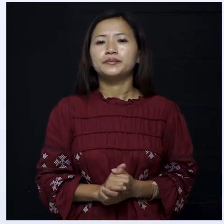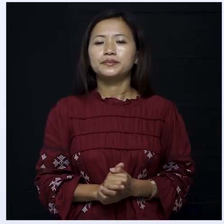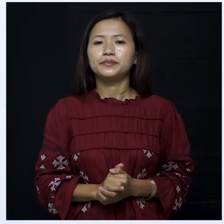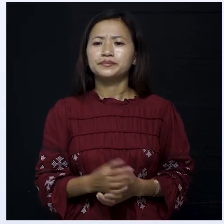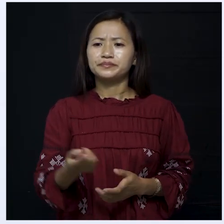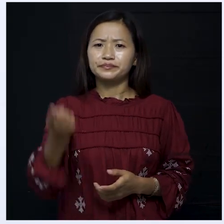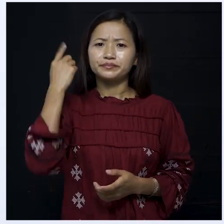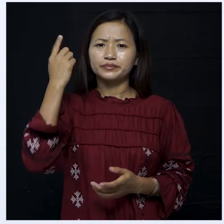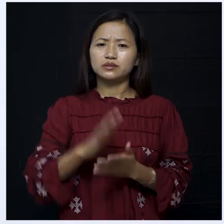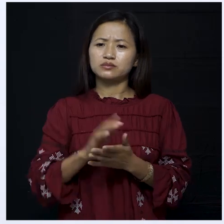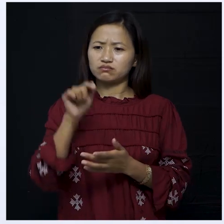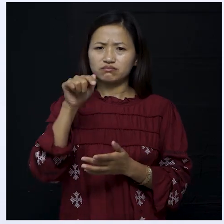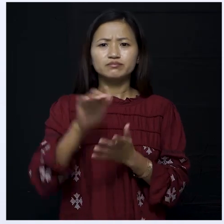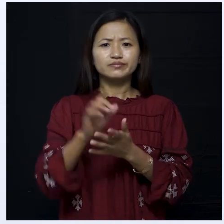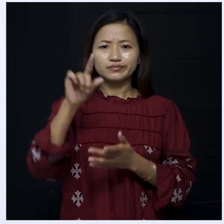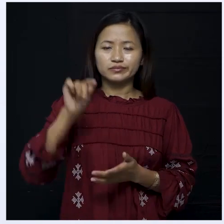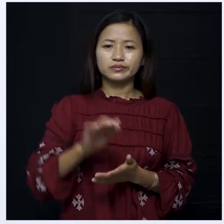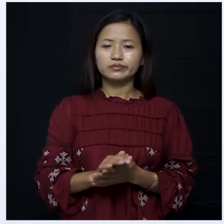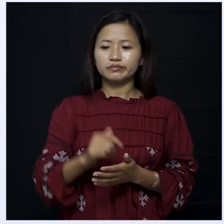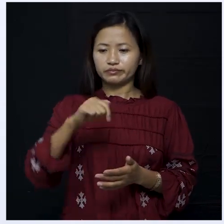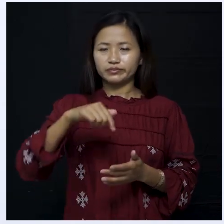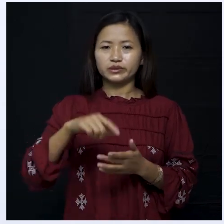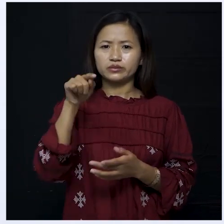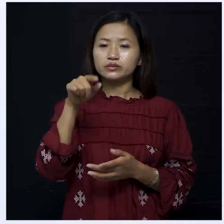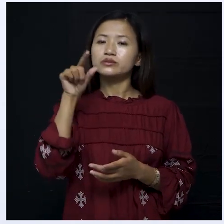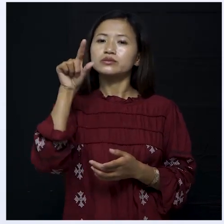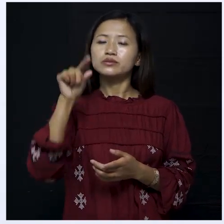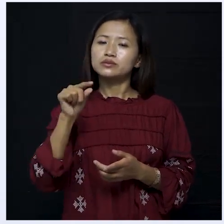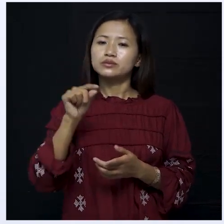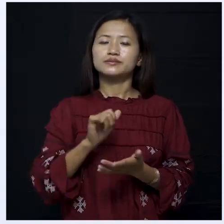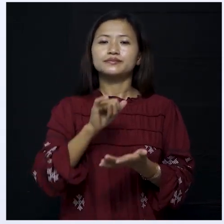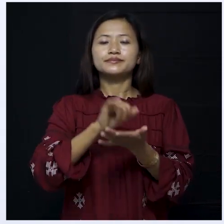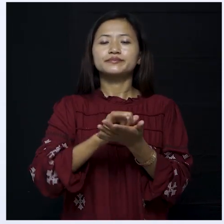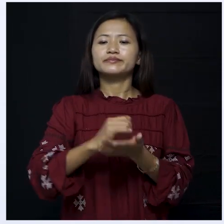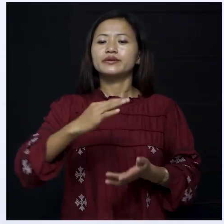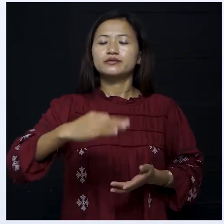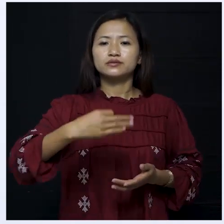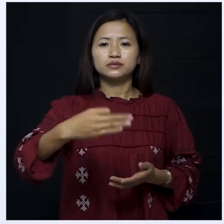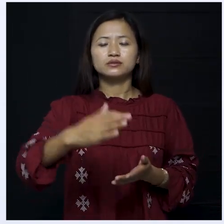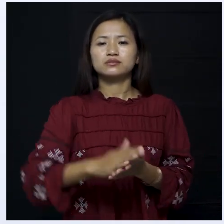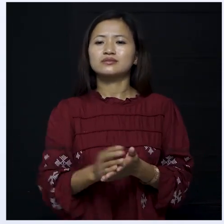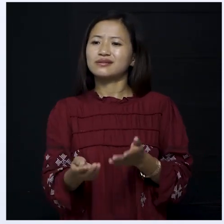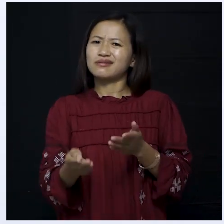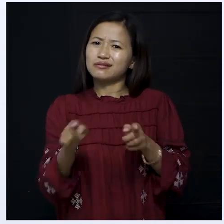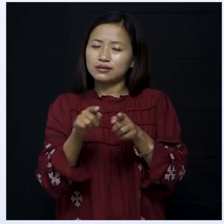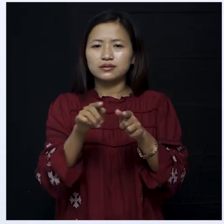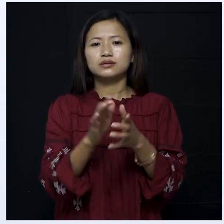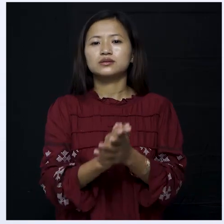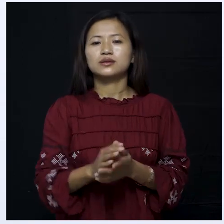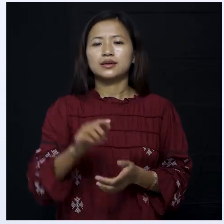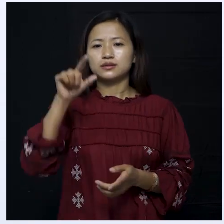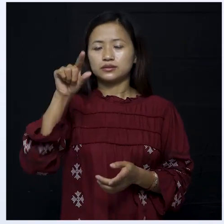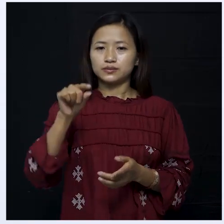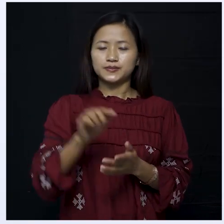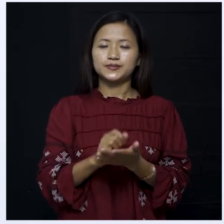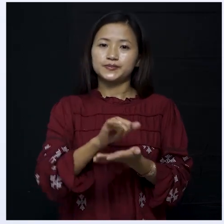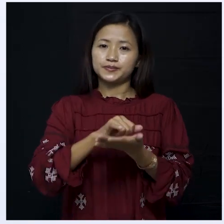the past you do that, in the present you do that, and even in the future you are likely to do that.